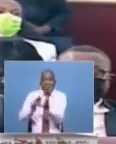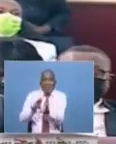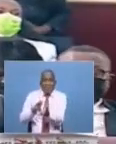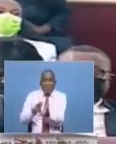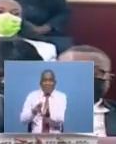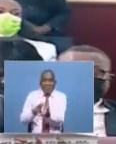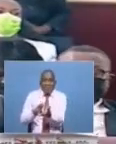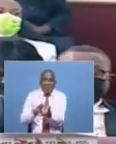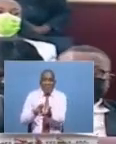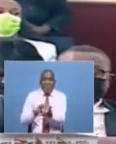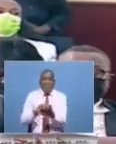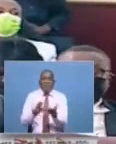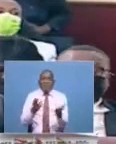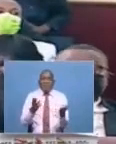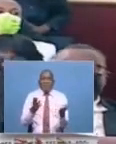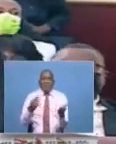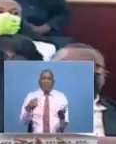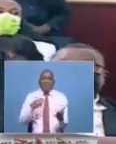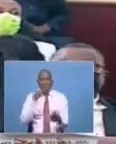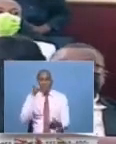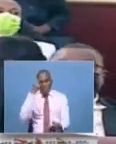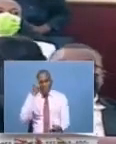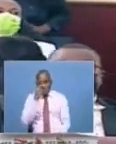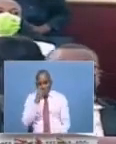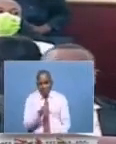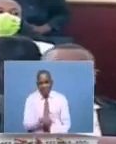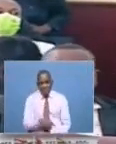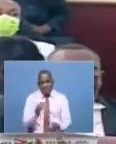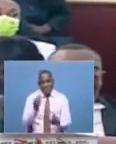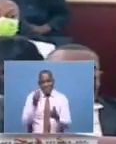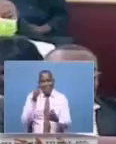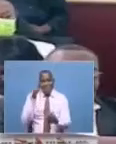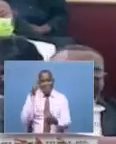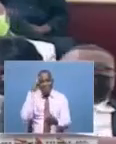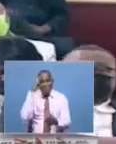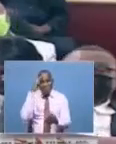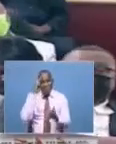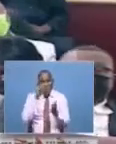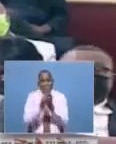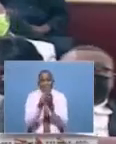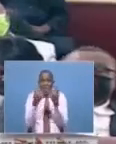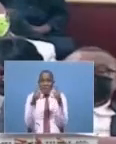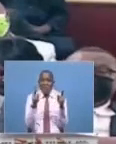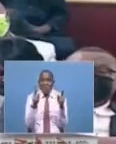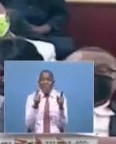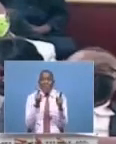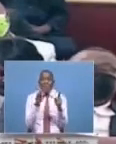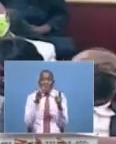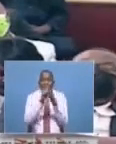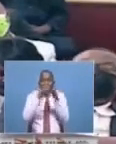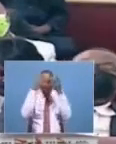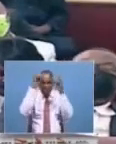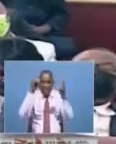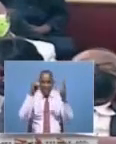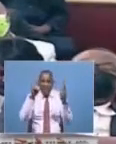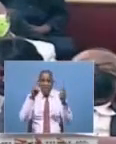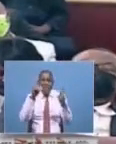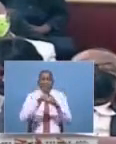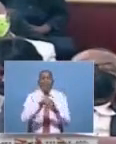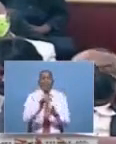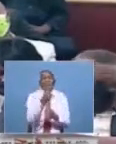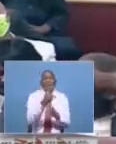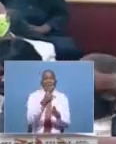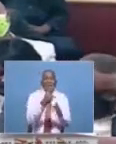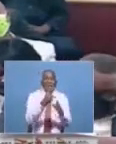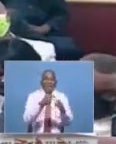of the plaintiff. Our submission is that the ratio decidendi of this decision is actually in the first sentence